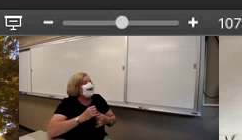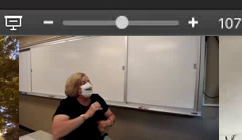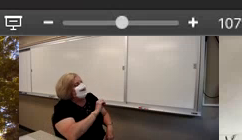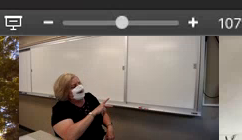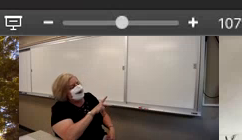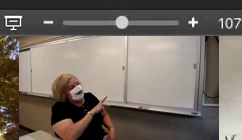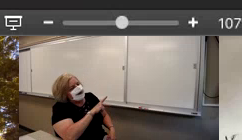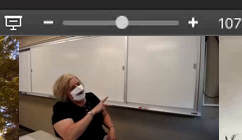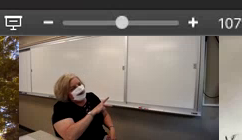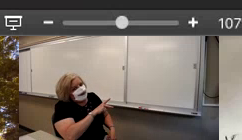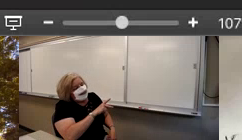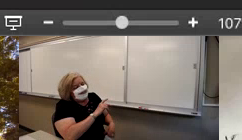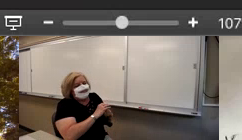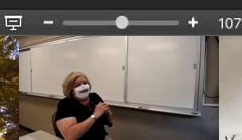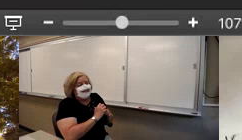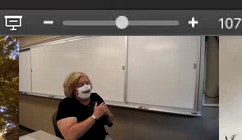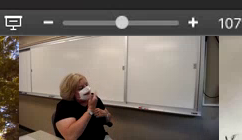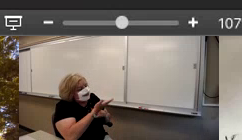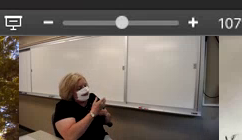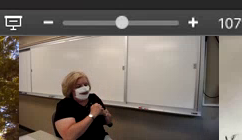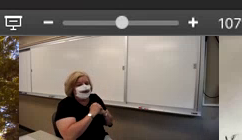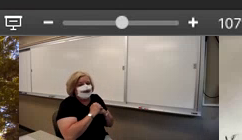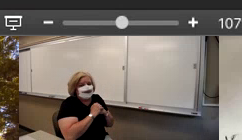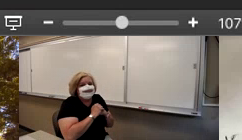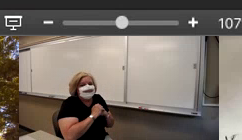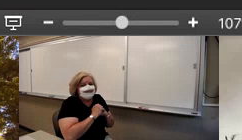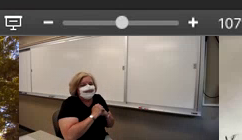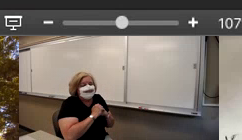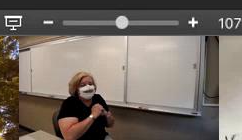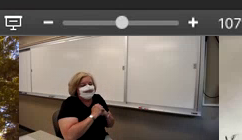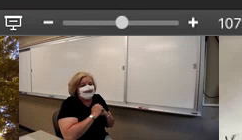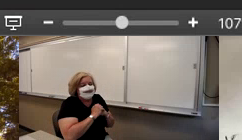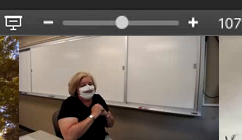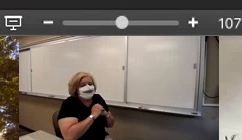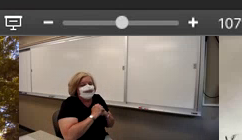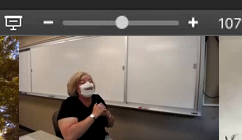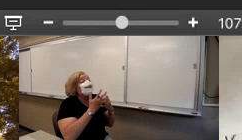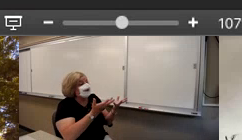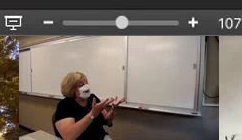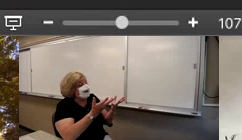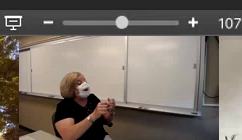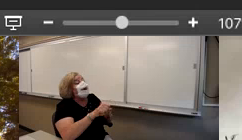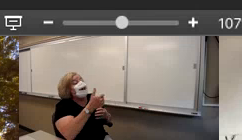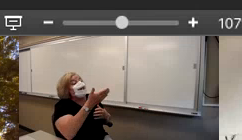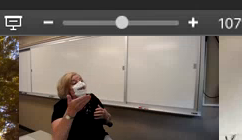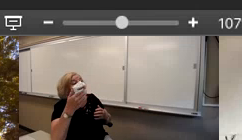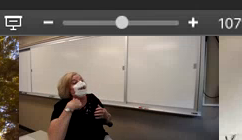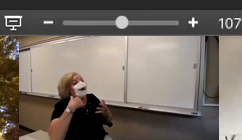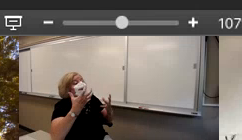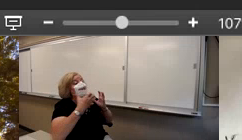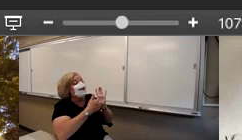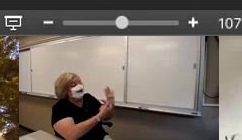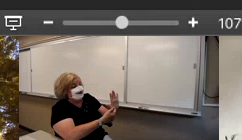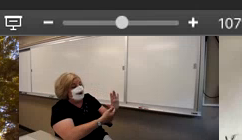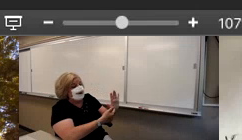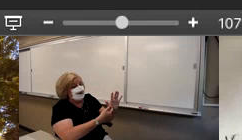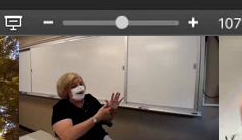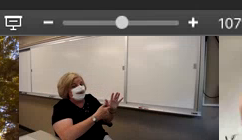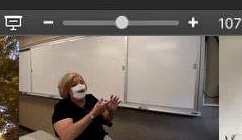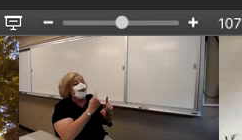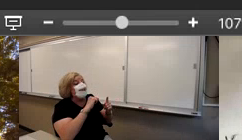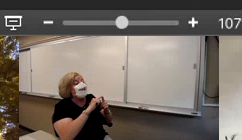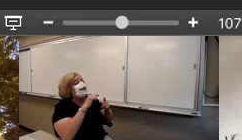right. Thank you. Okay. And so the other thing I just want to show about when